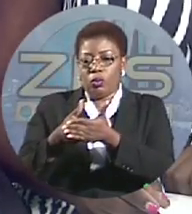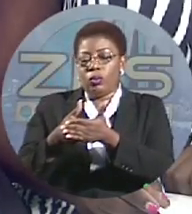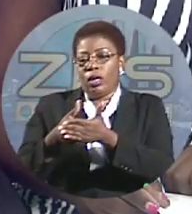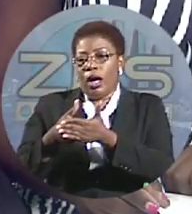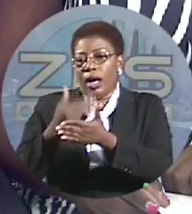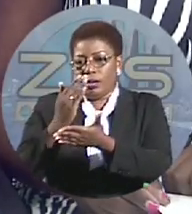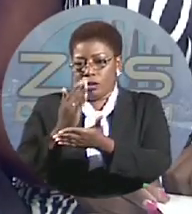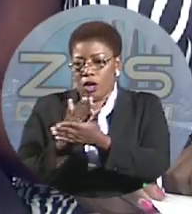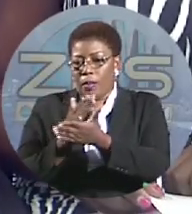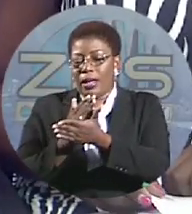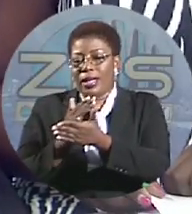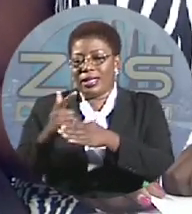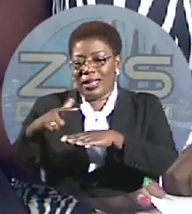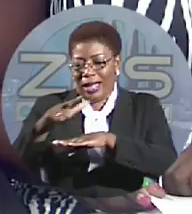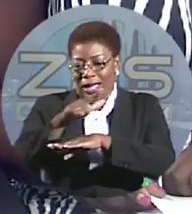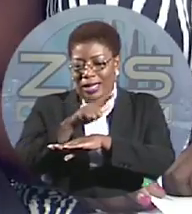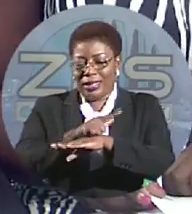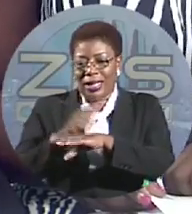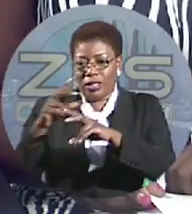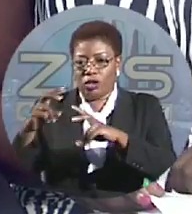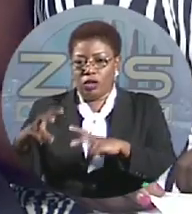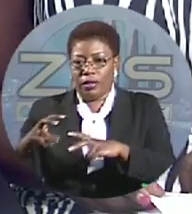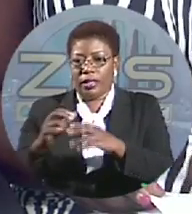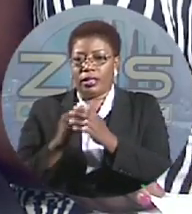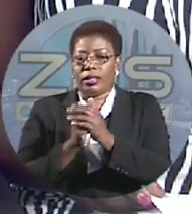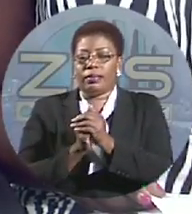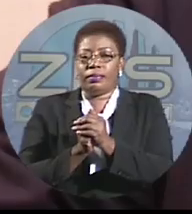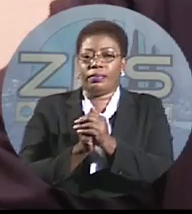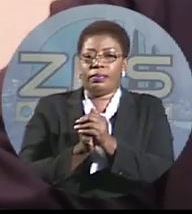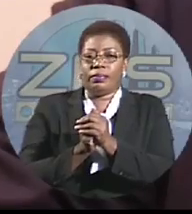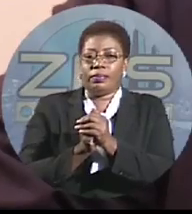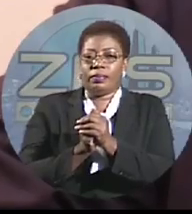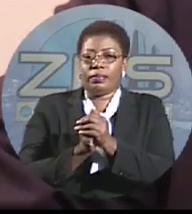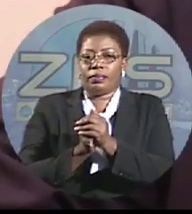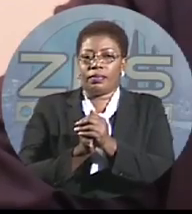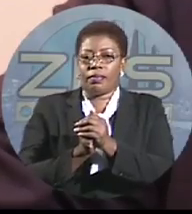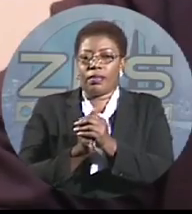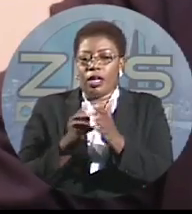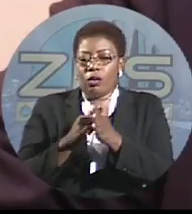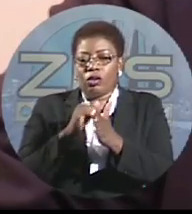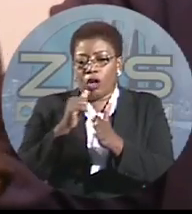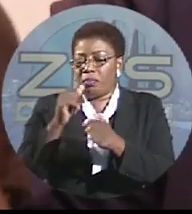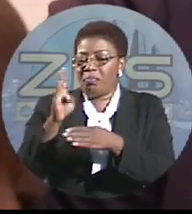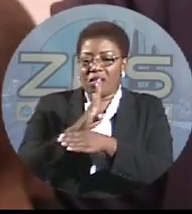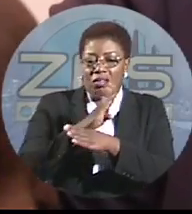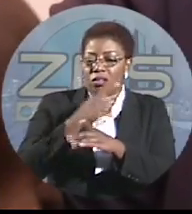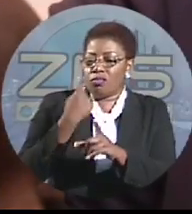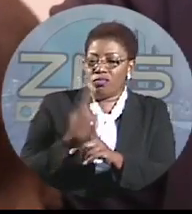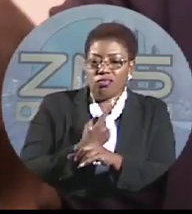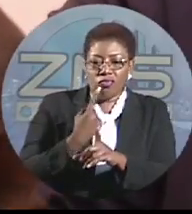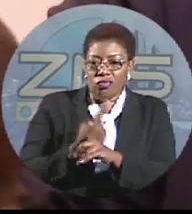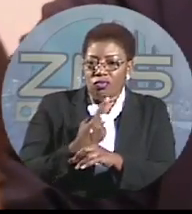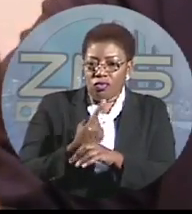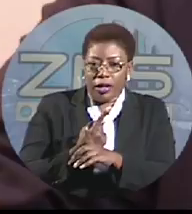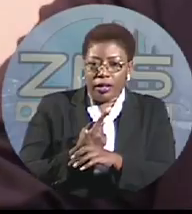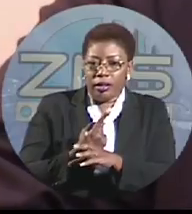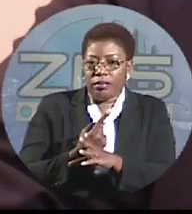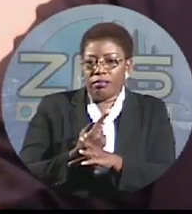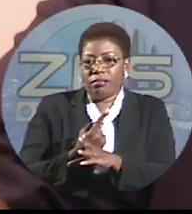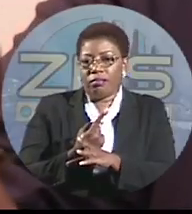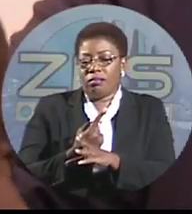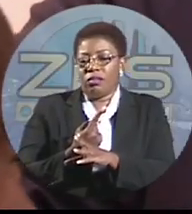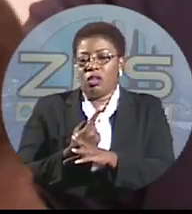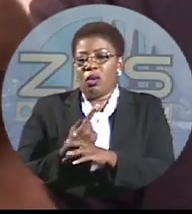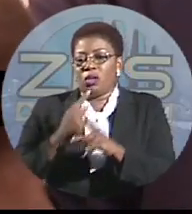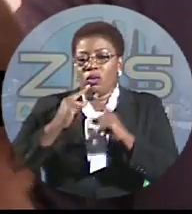Lands and Surveys. Siaska Adderley was there. It will not be business as usual where you are